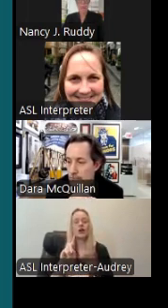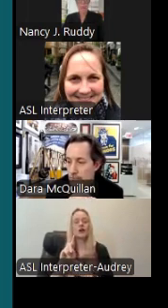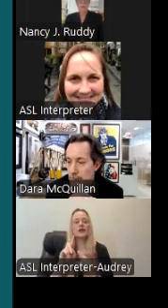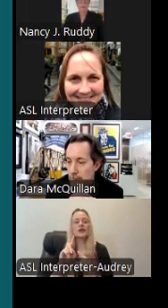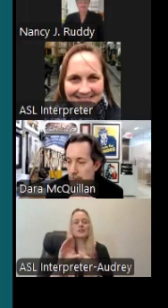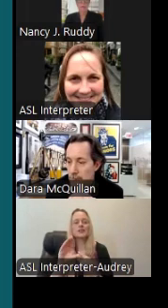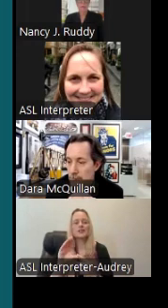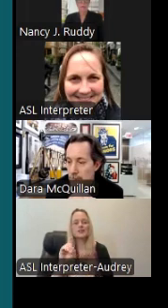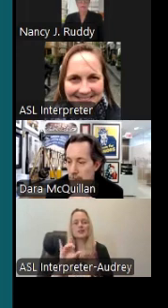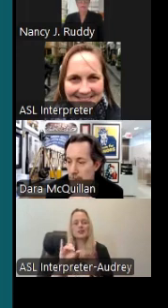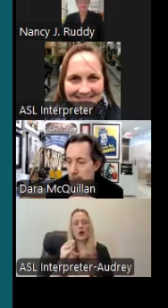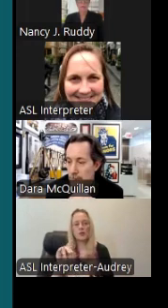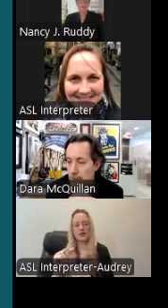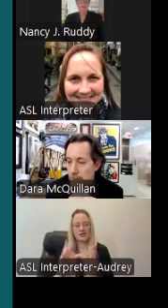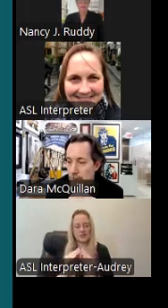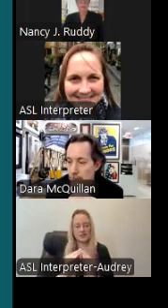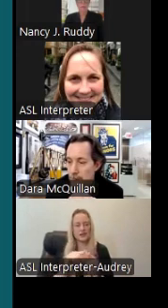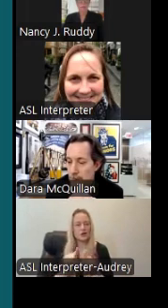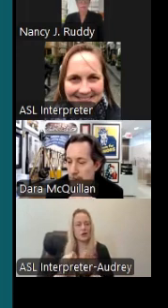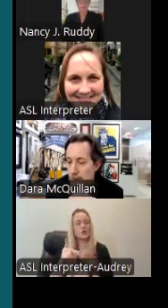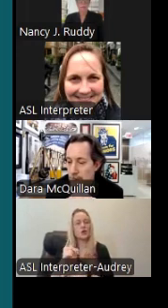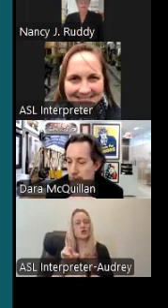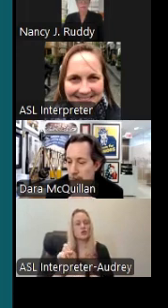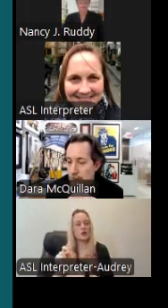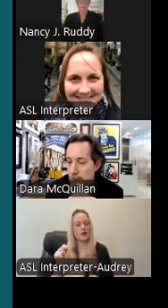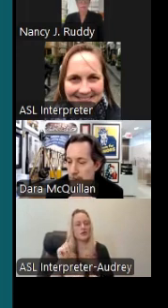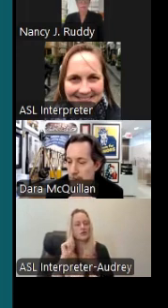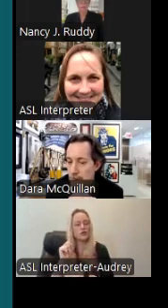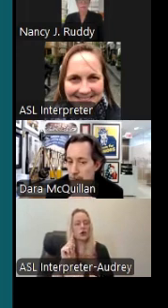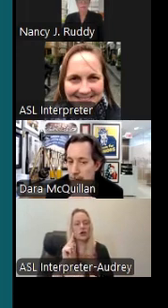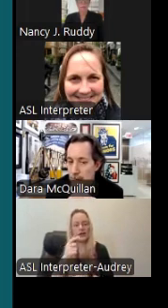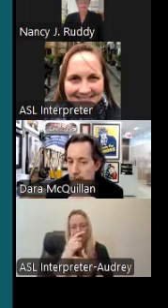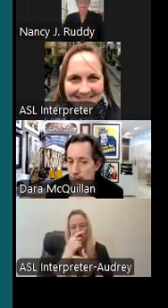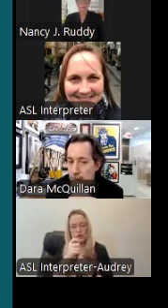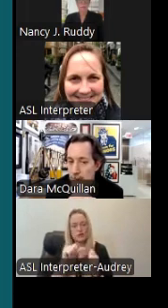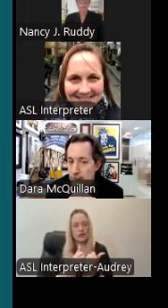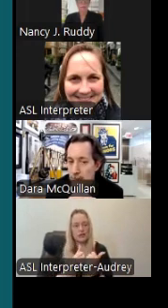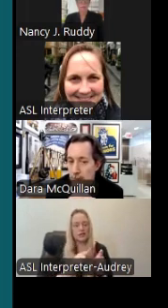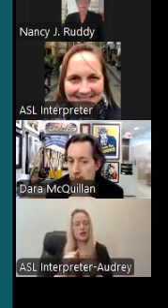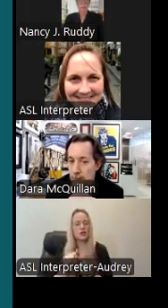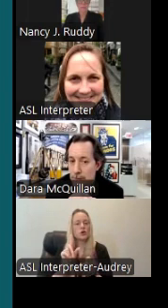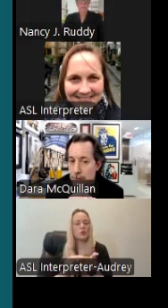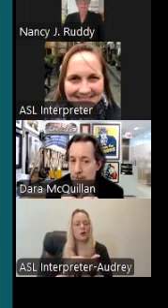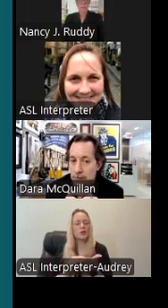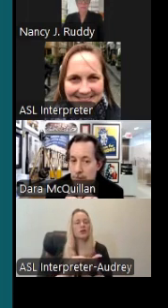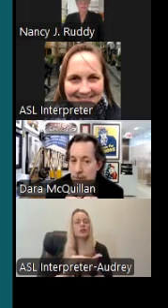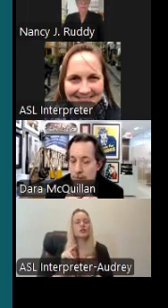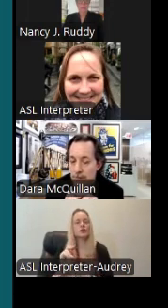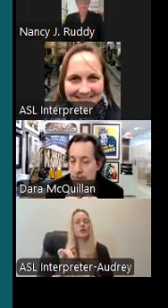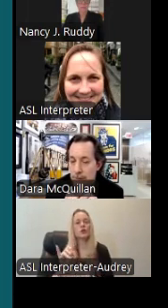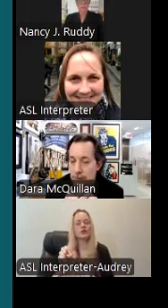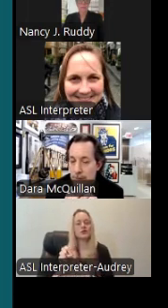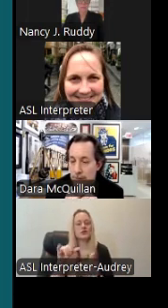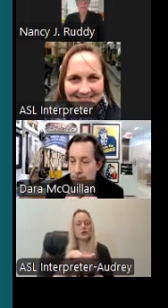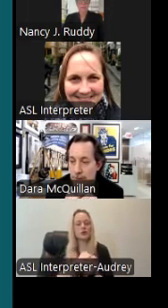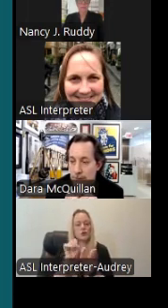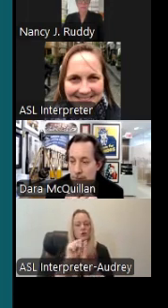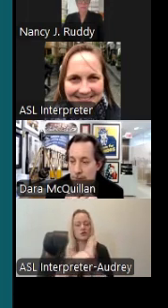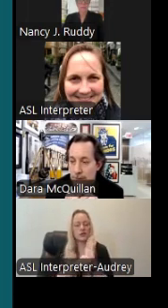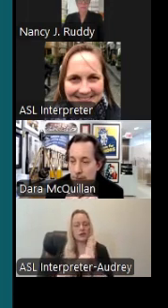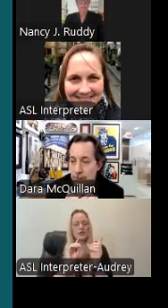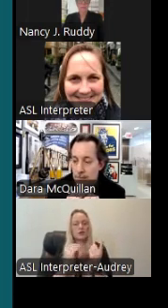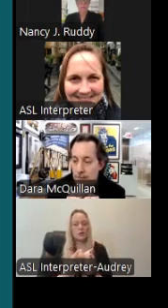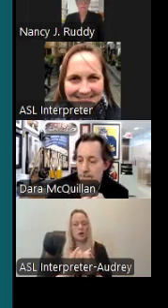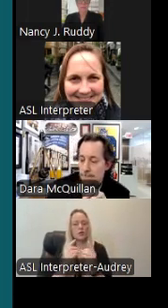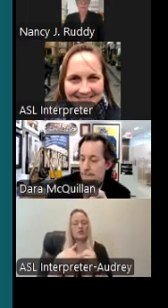draft scope of work to involved and interested agencies, and published notices in the New York State Department of Environmental